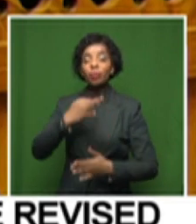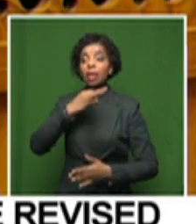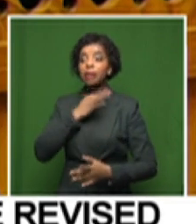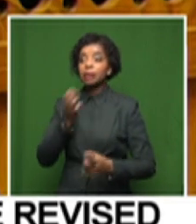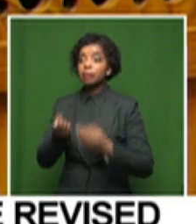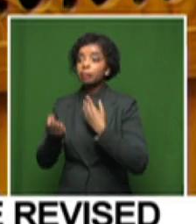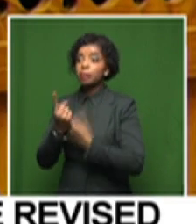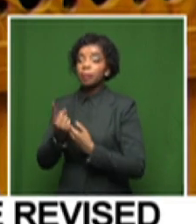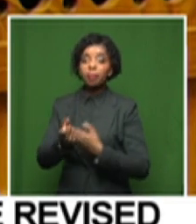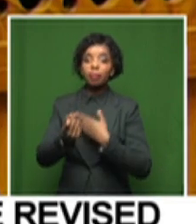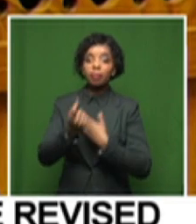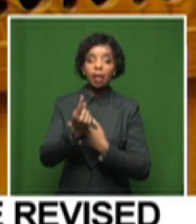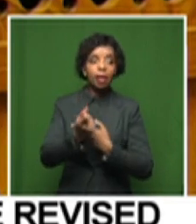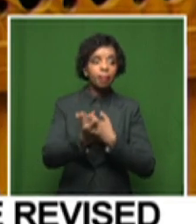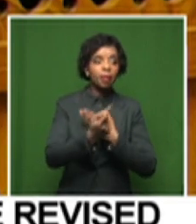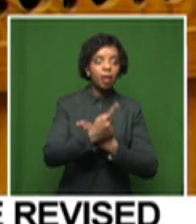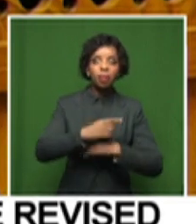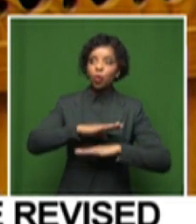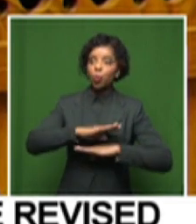that we have been facing.